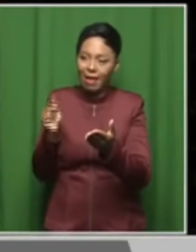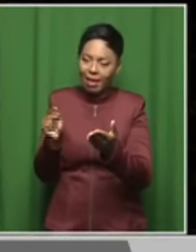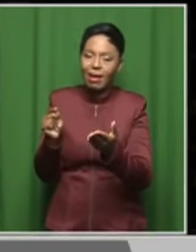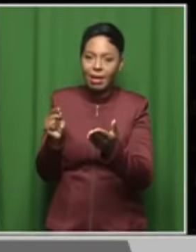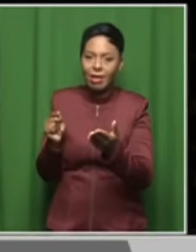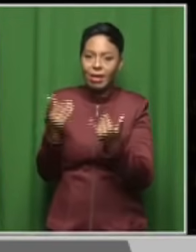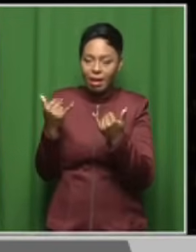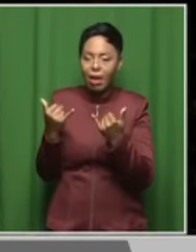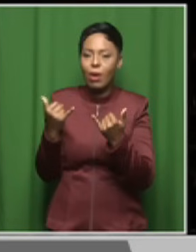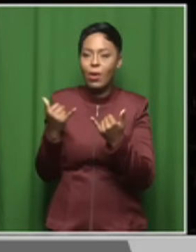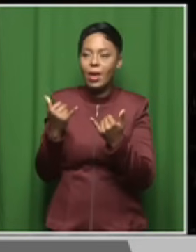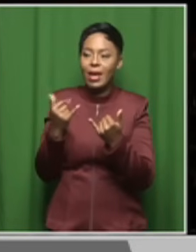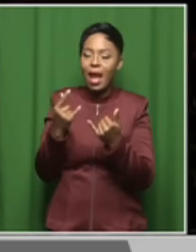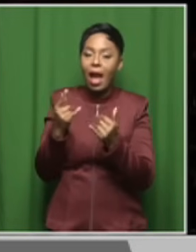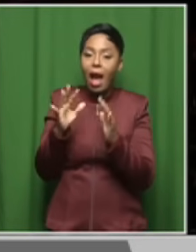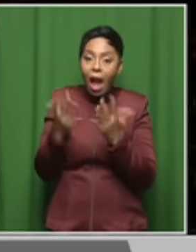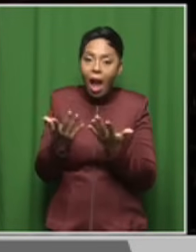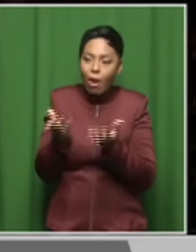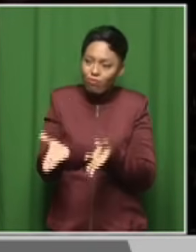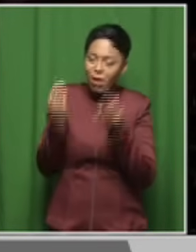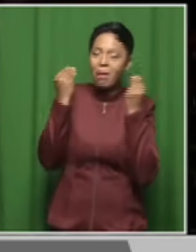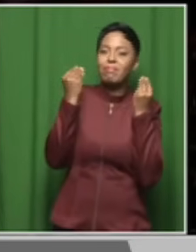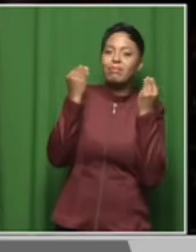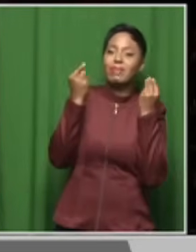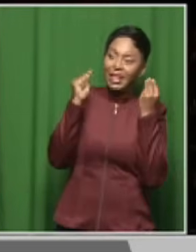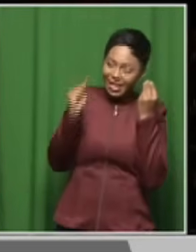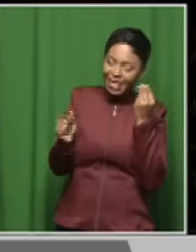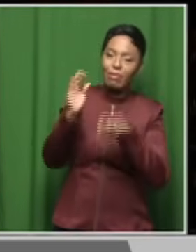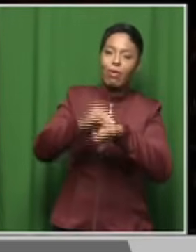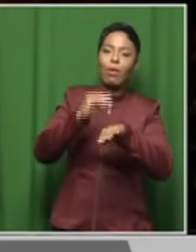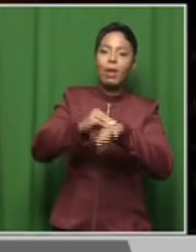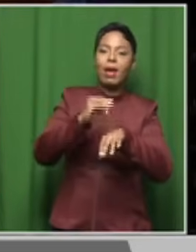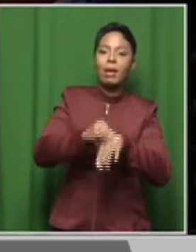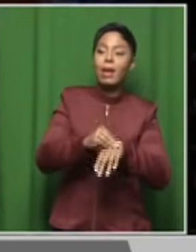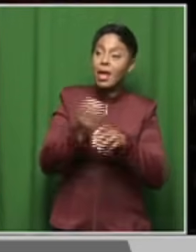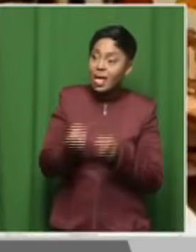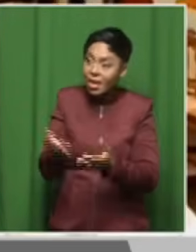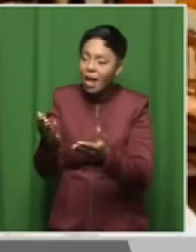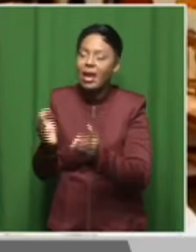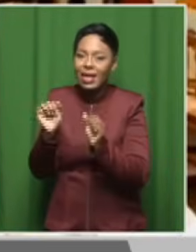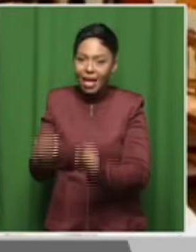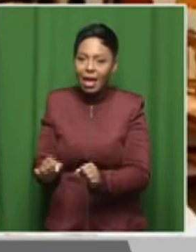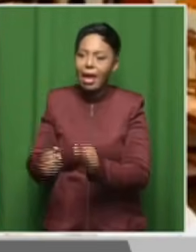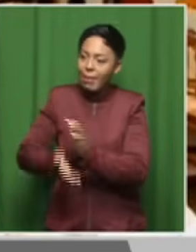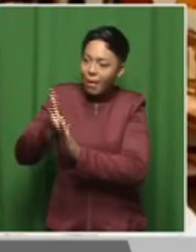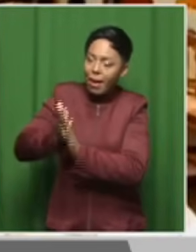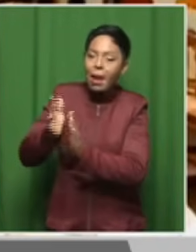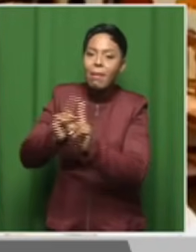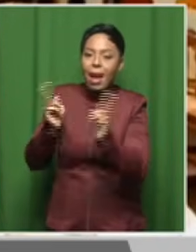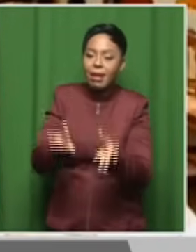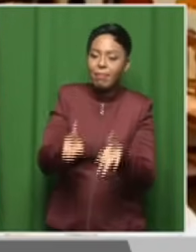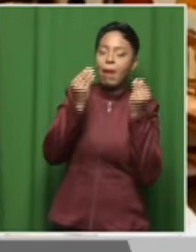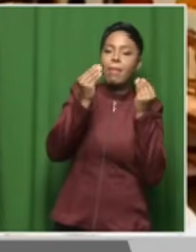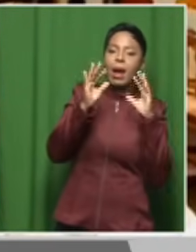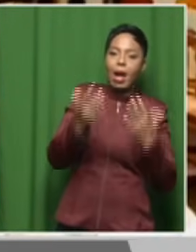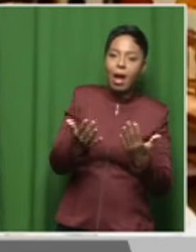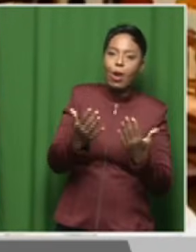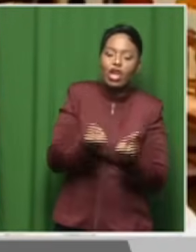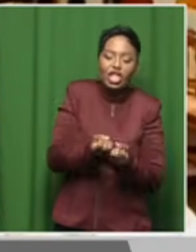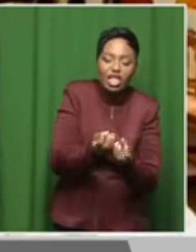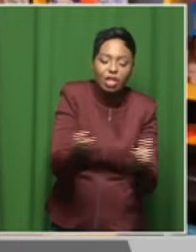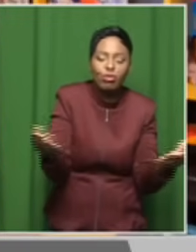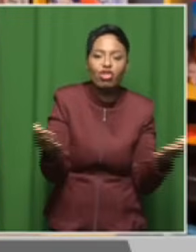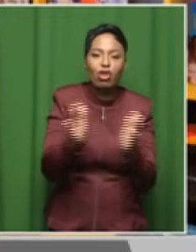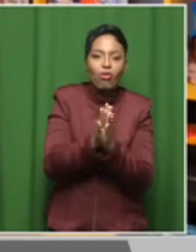addressed, especially in rural areas. It's not insurmountable. Distribution of books for literacy, distribution